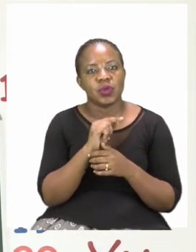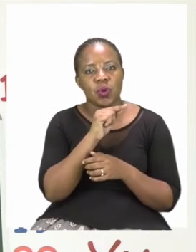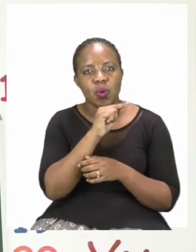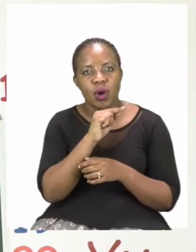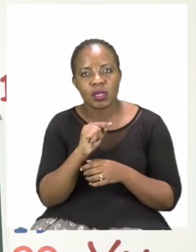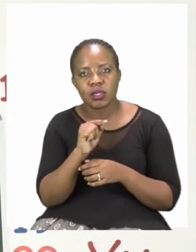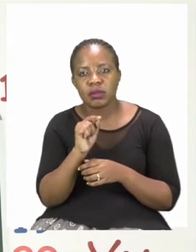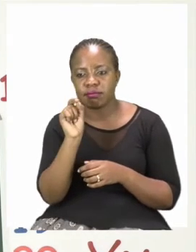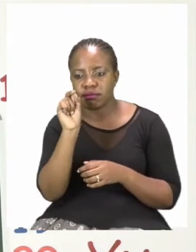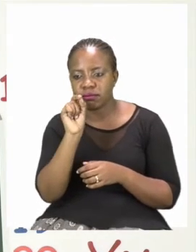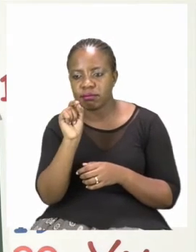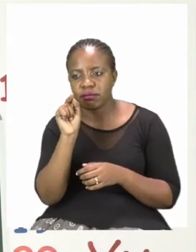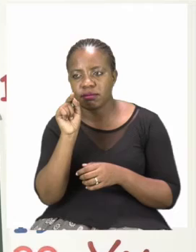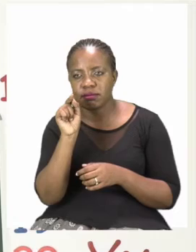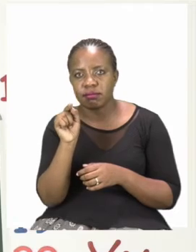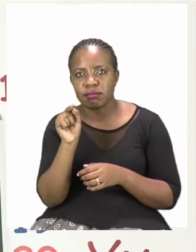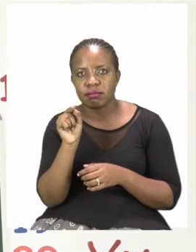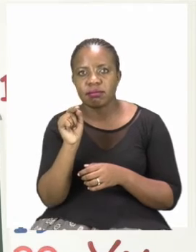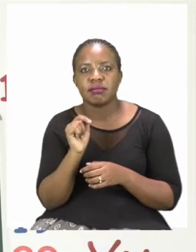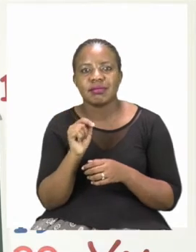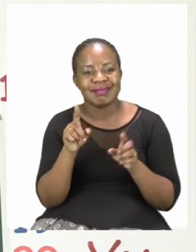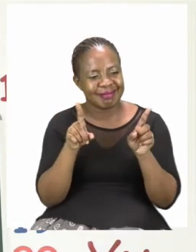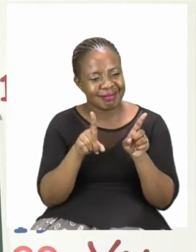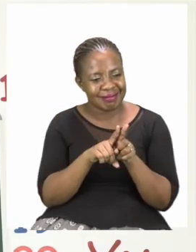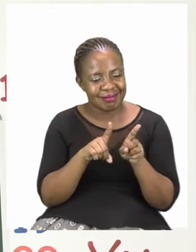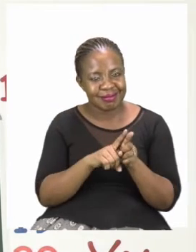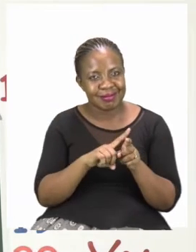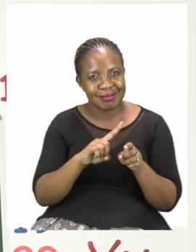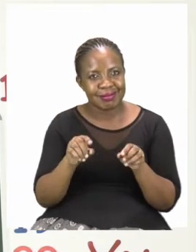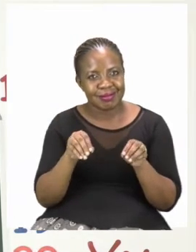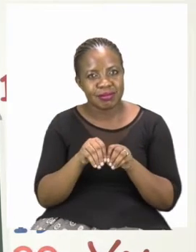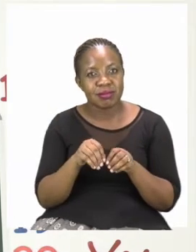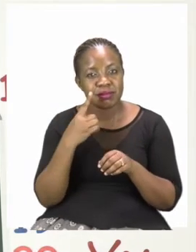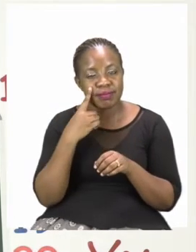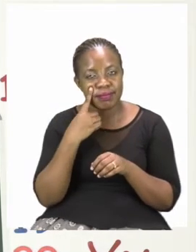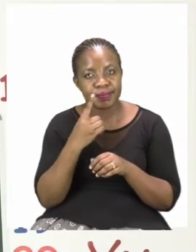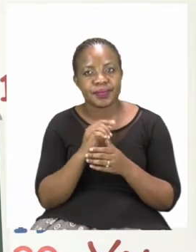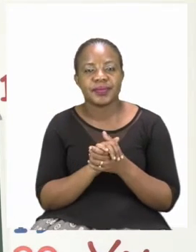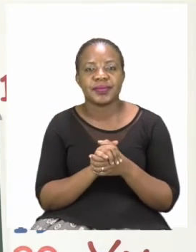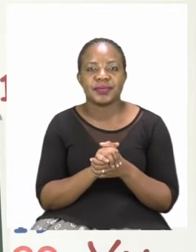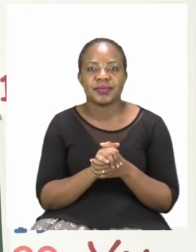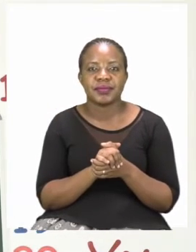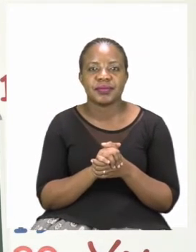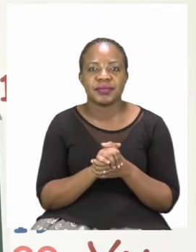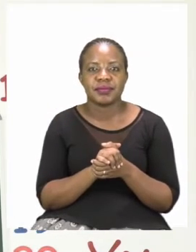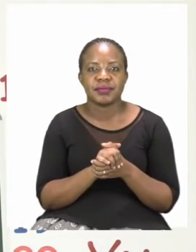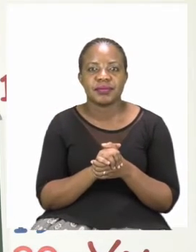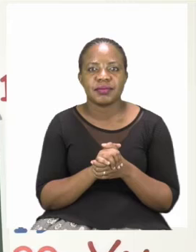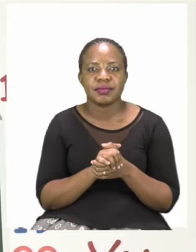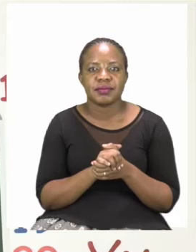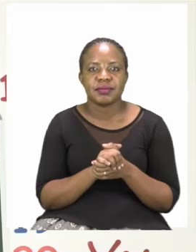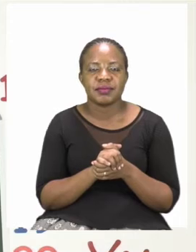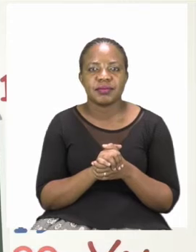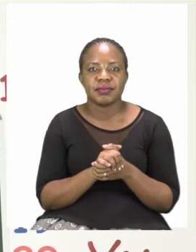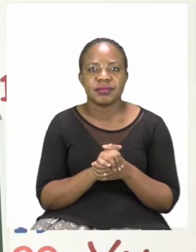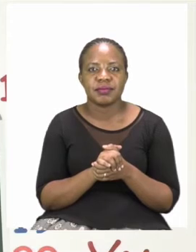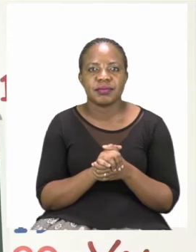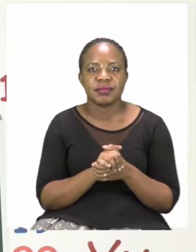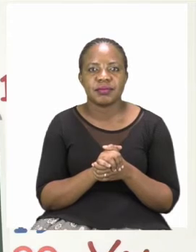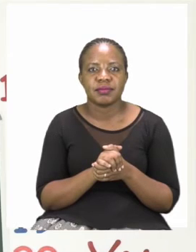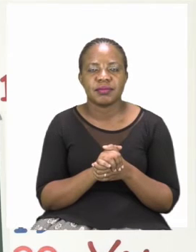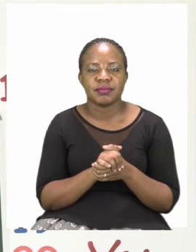Once upon a time, there were 3 little pigs. They